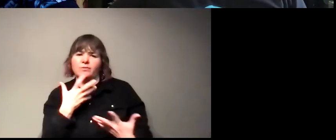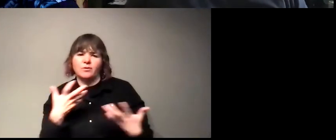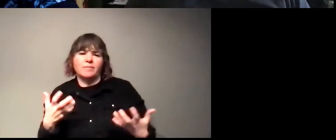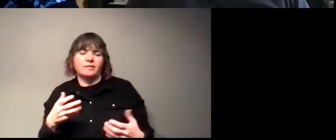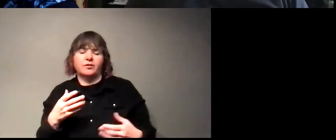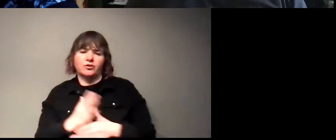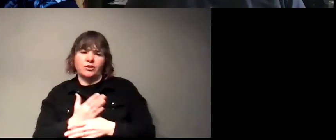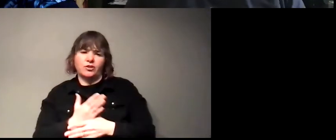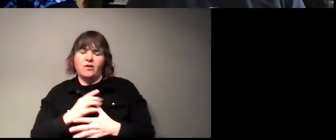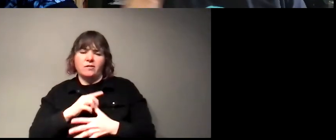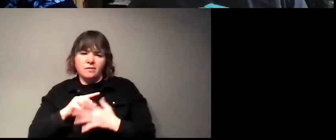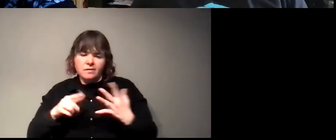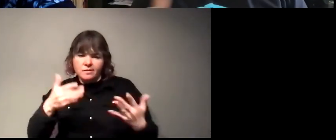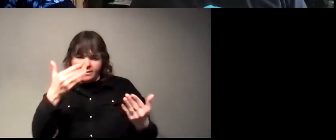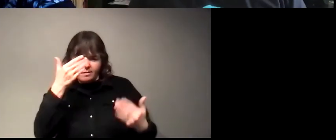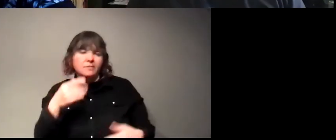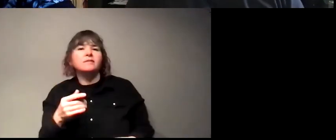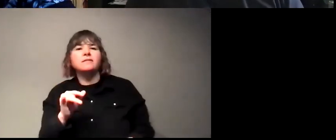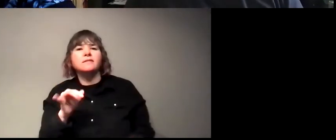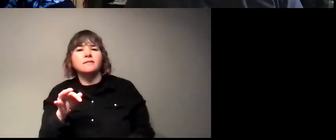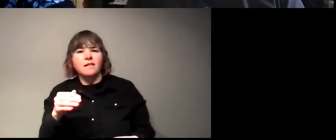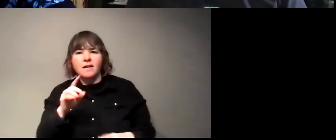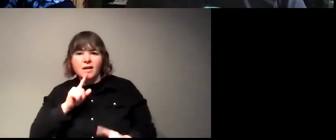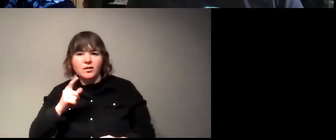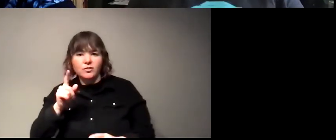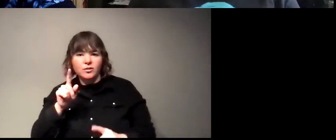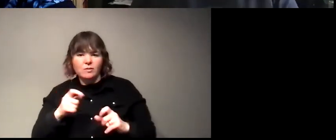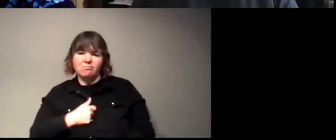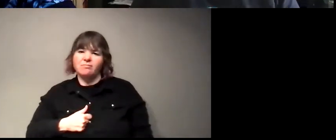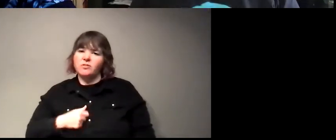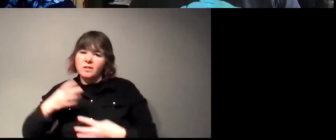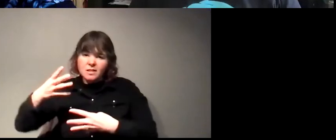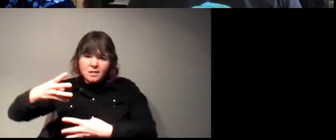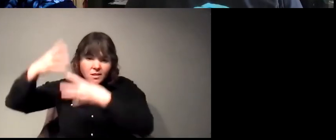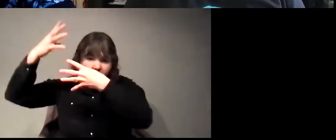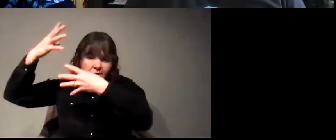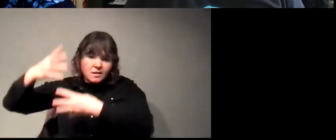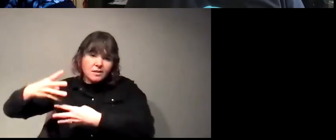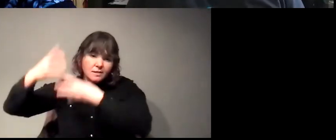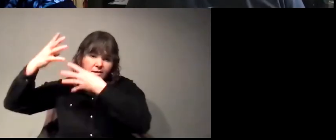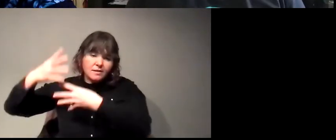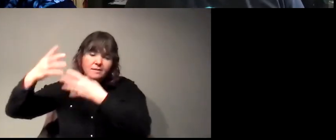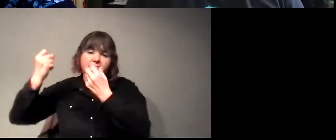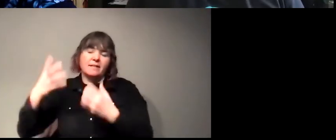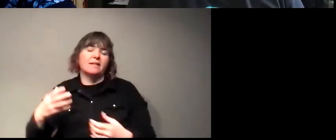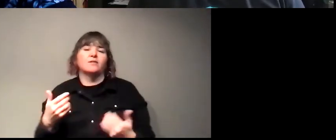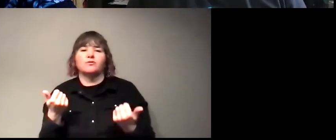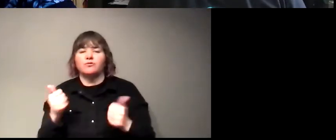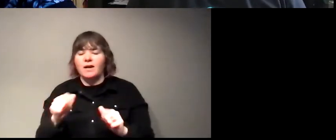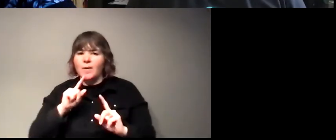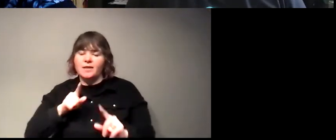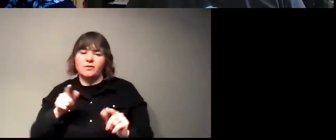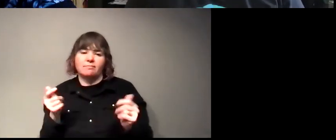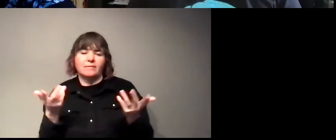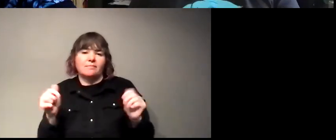for sharing all your cool knowledge with us. If we didn't get to your question today, I'm really sorry. We had a lot of questions today. So we tried to get to as many as